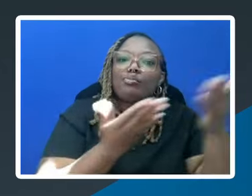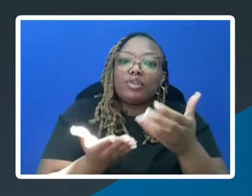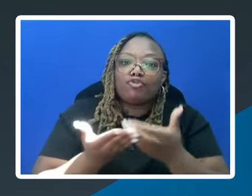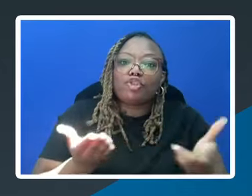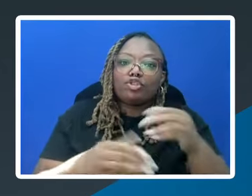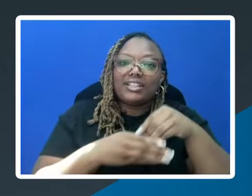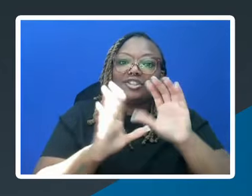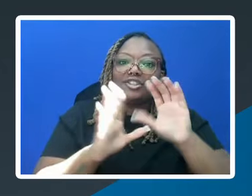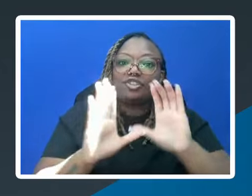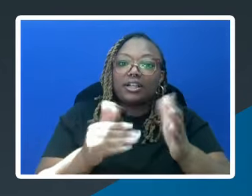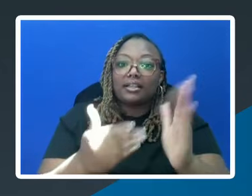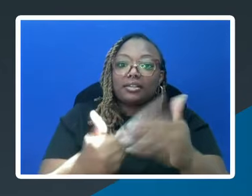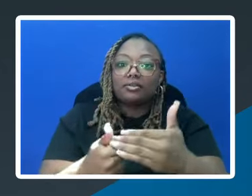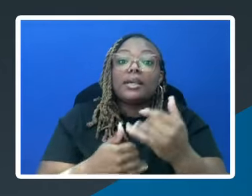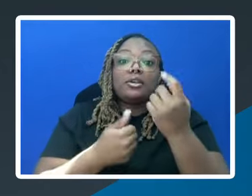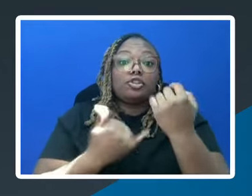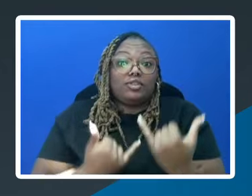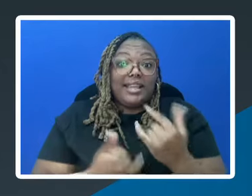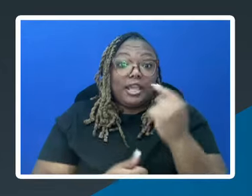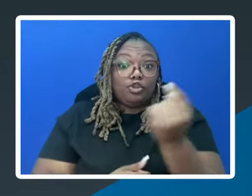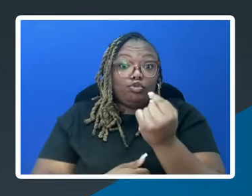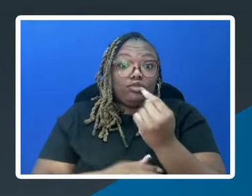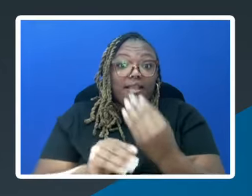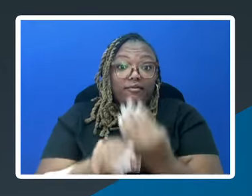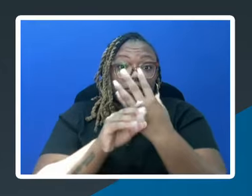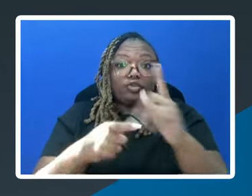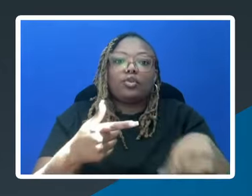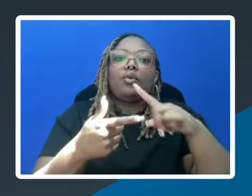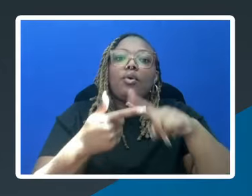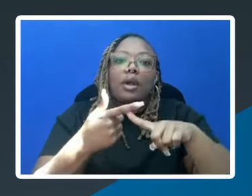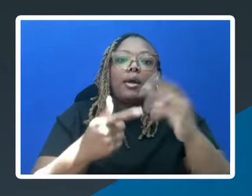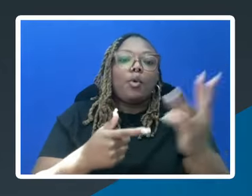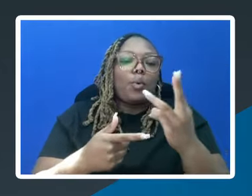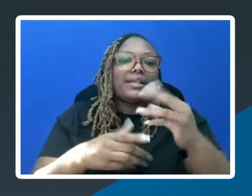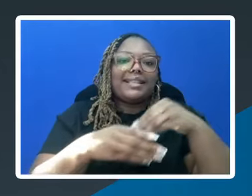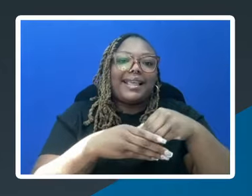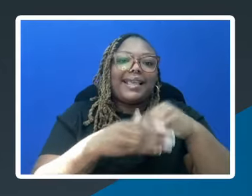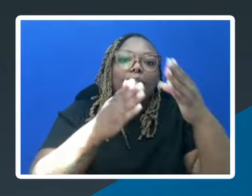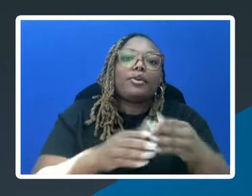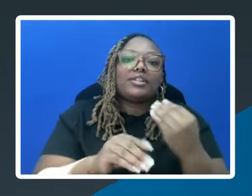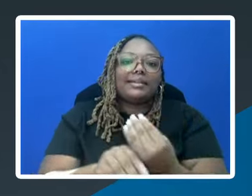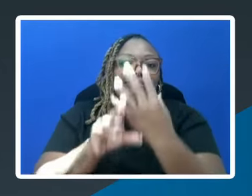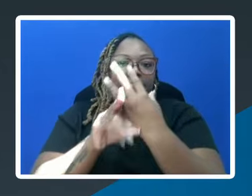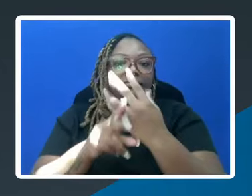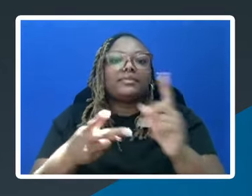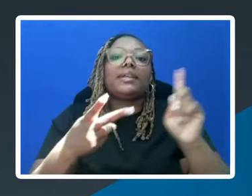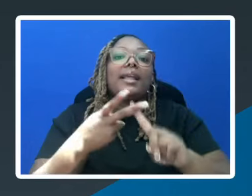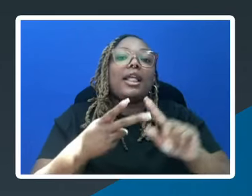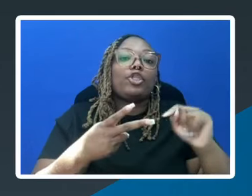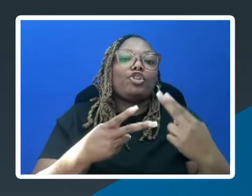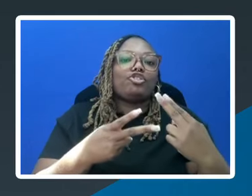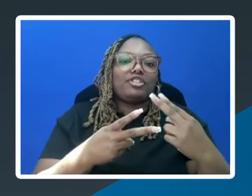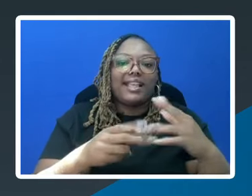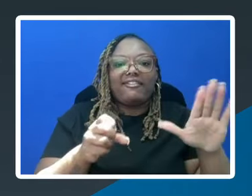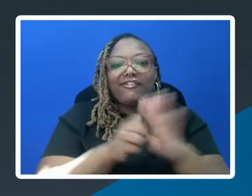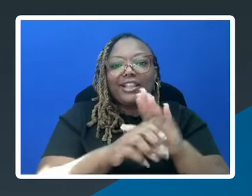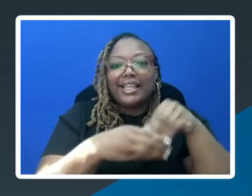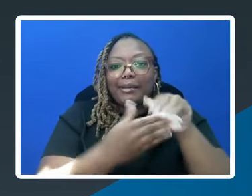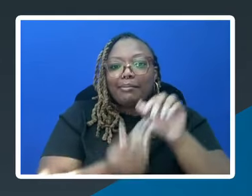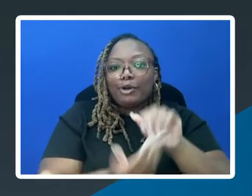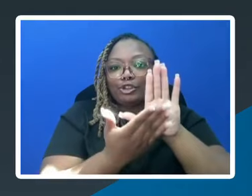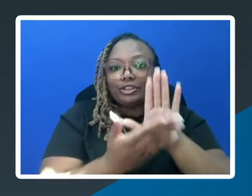Tuesday, completely virtual, Wednesday is hybrid, and then Thursday, completely in person. If we could go ahead and go forward in